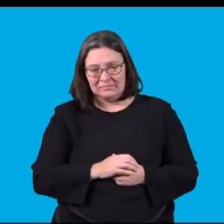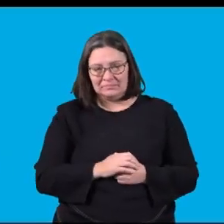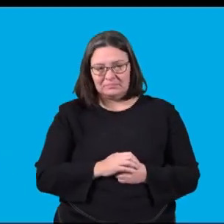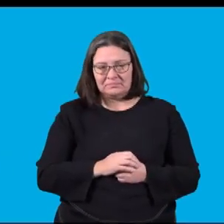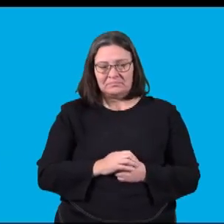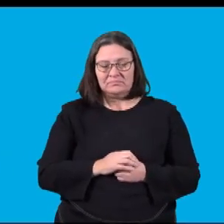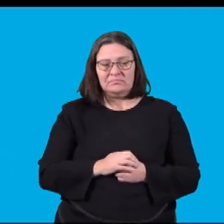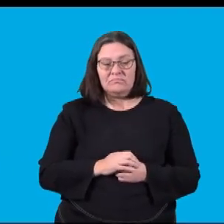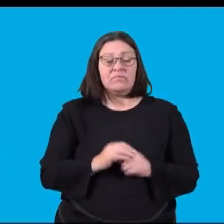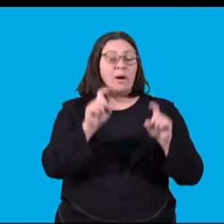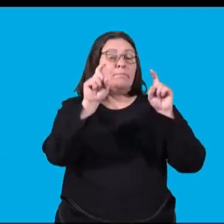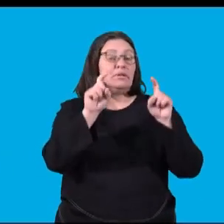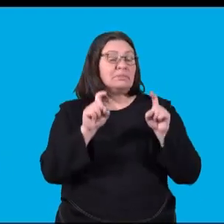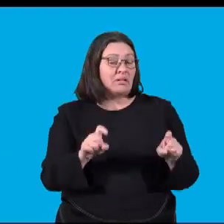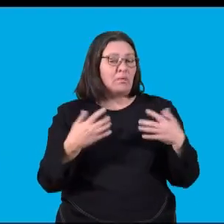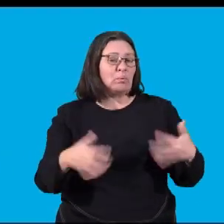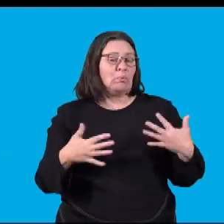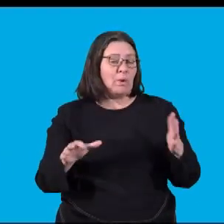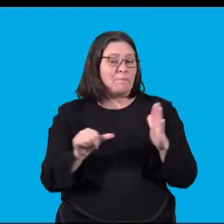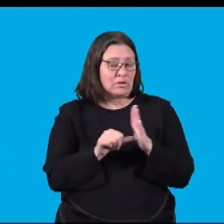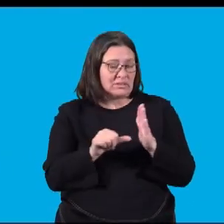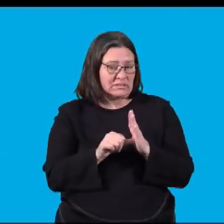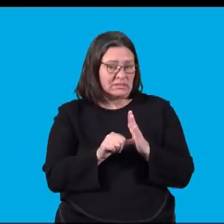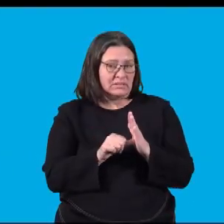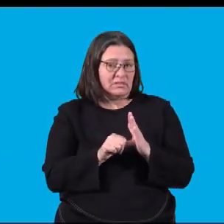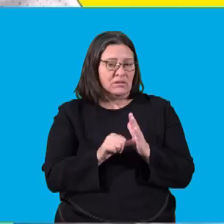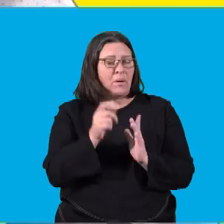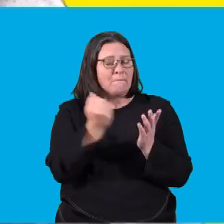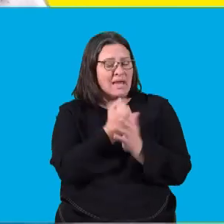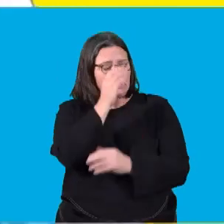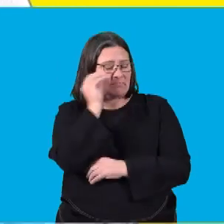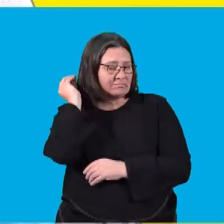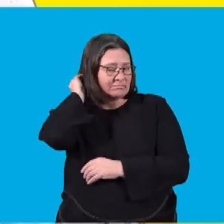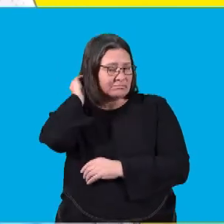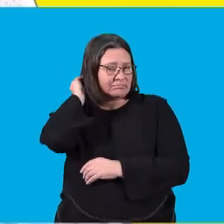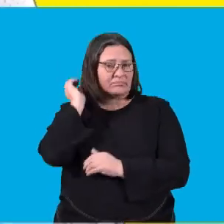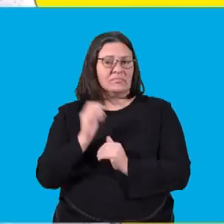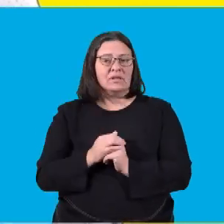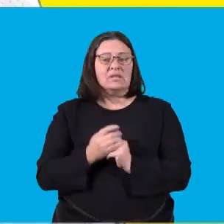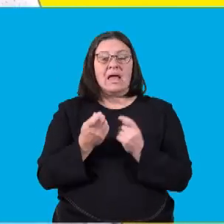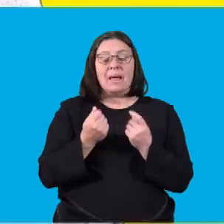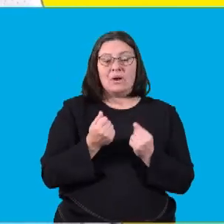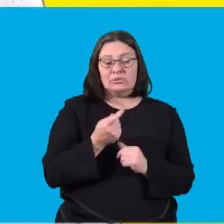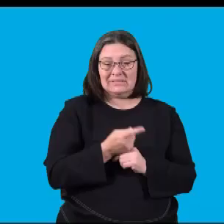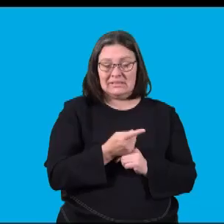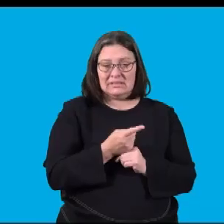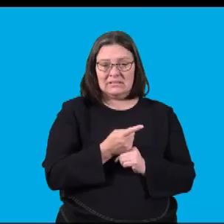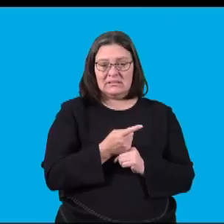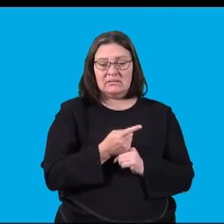1,200. All right. So the principle that is very important, very key that you have to remember, that when